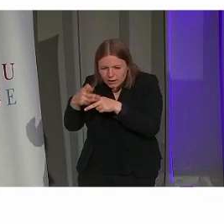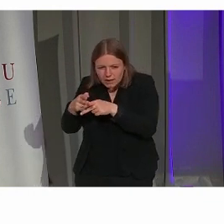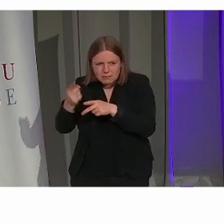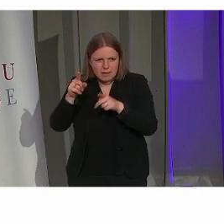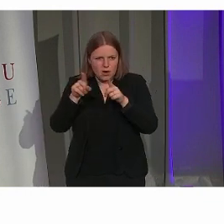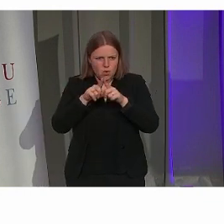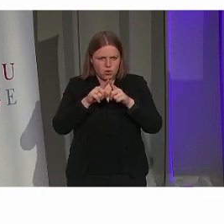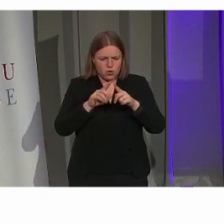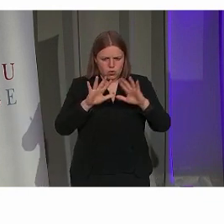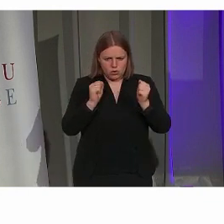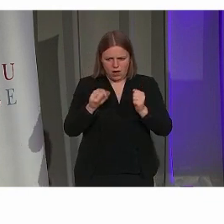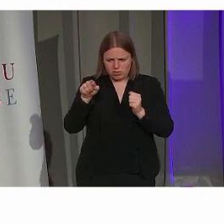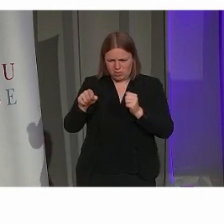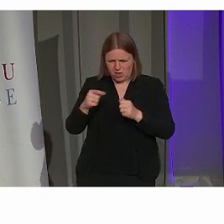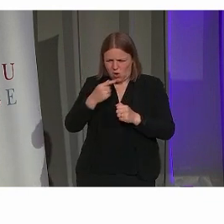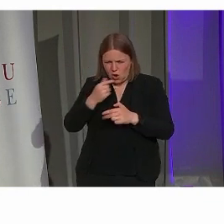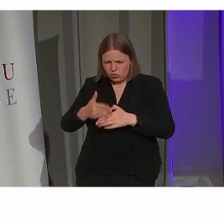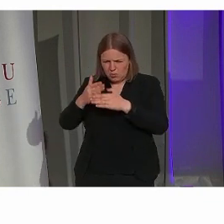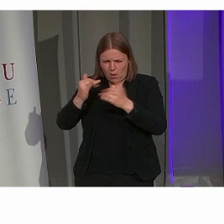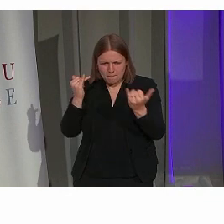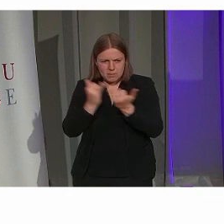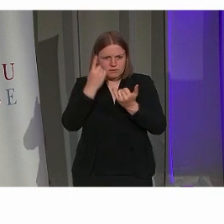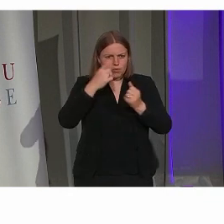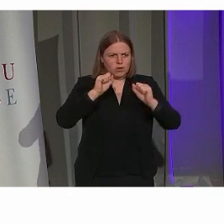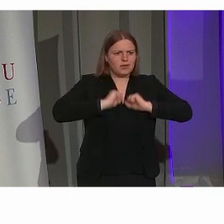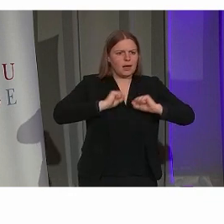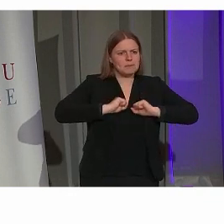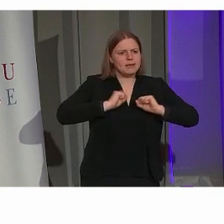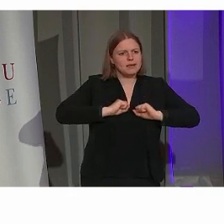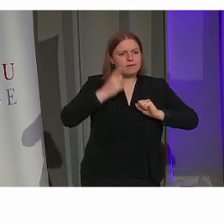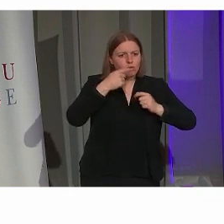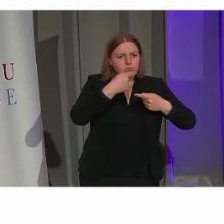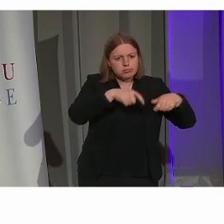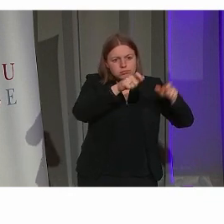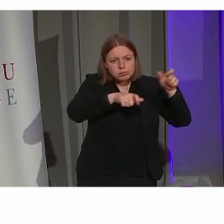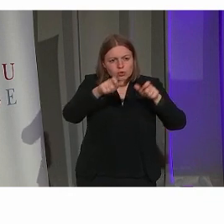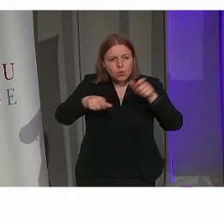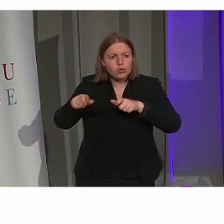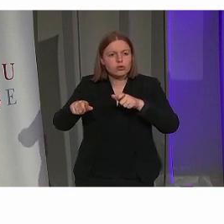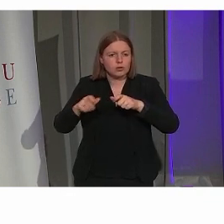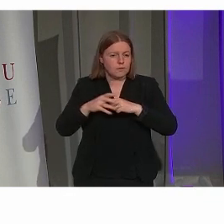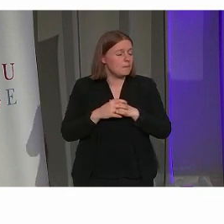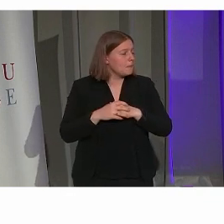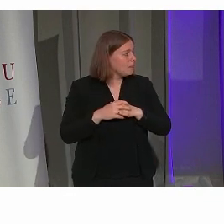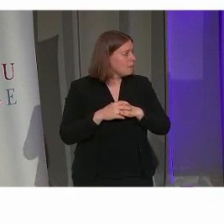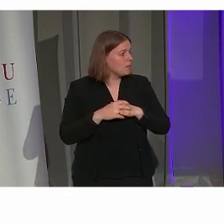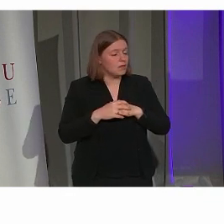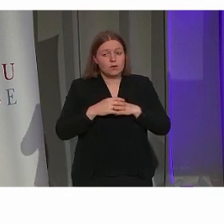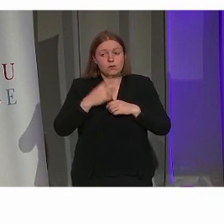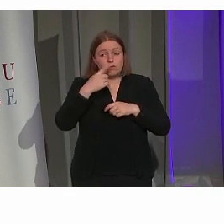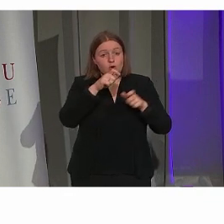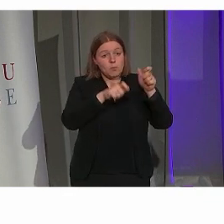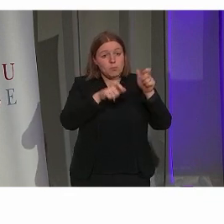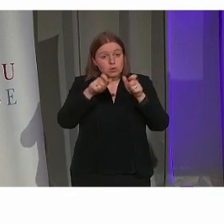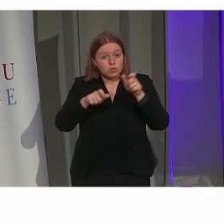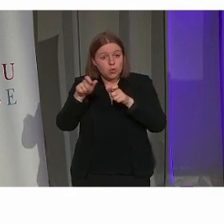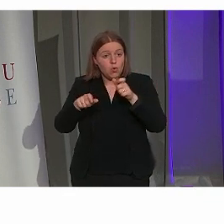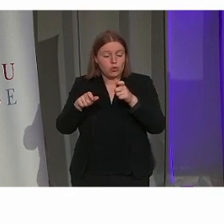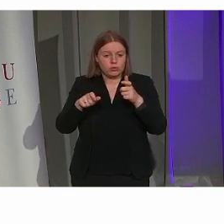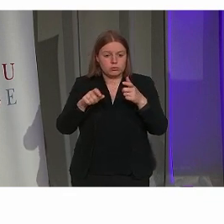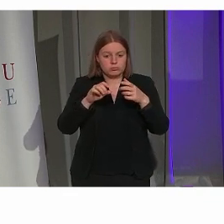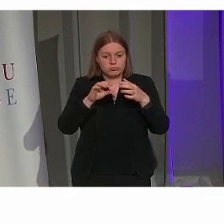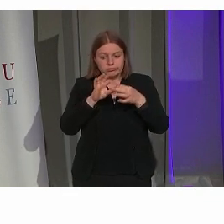for a therapeutic pony club. Therapeutic riding benefiting individuals with a wide range